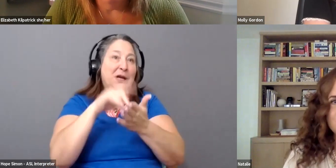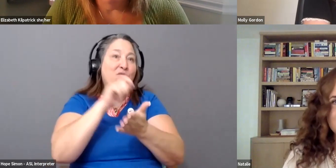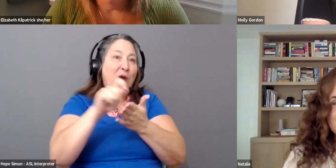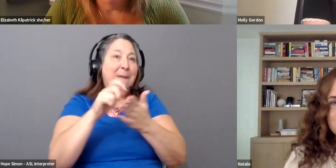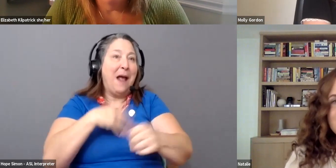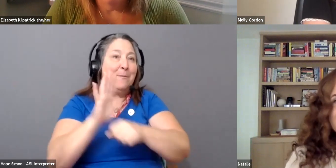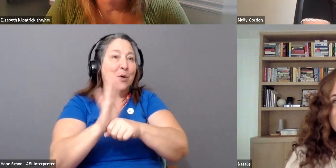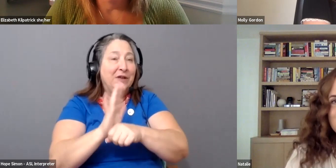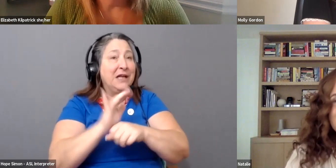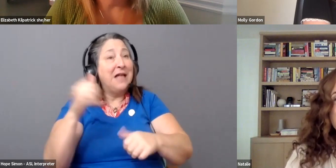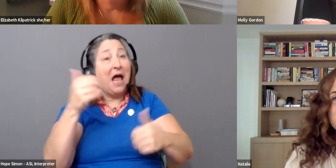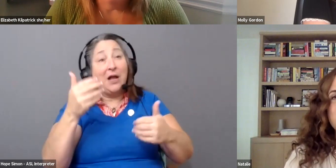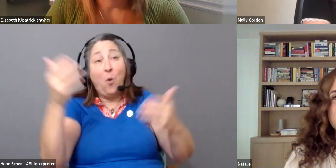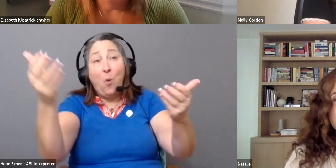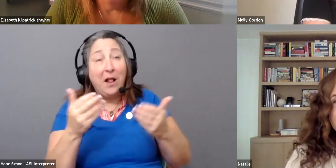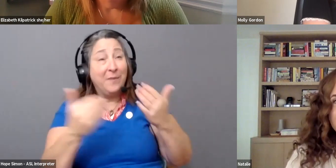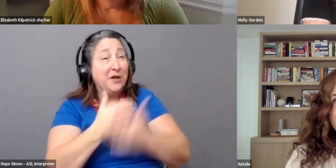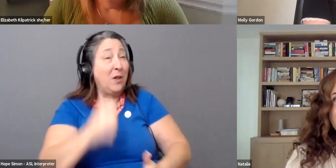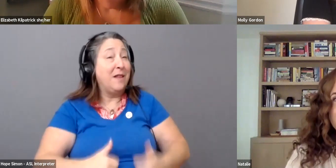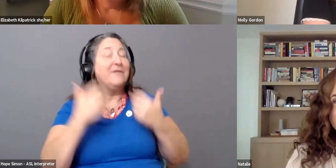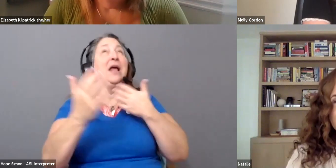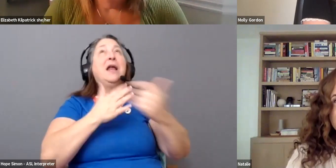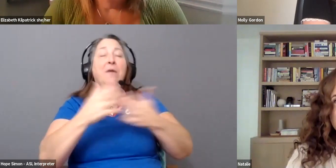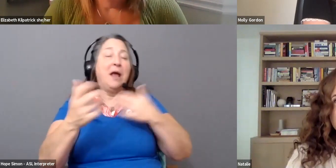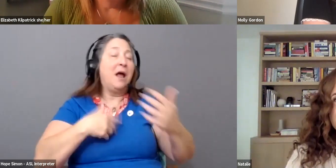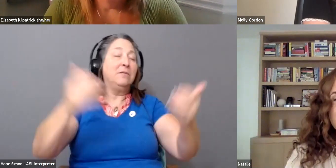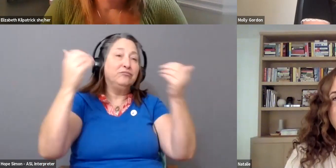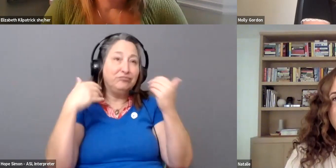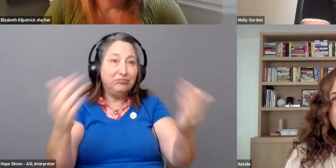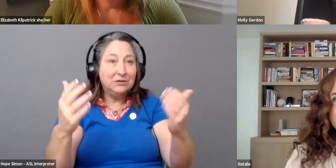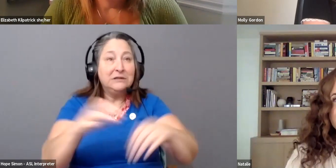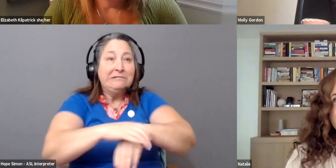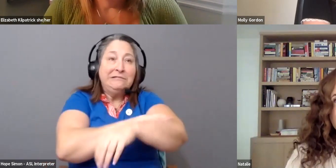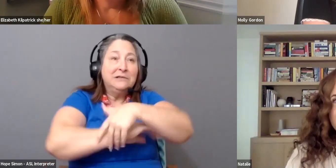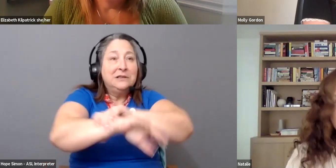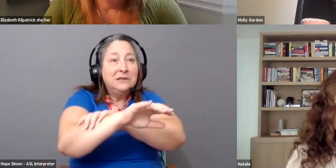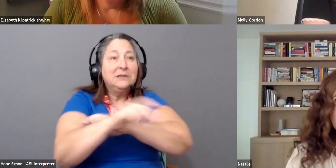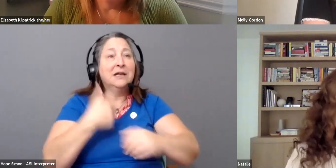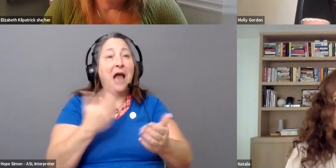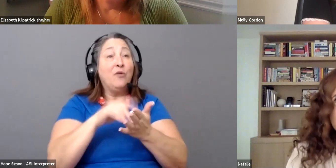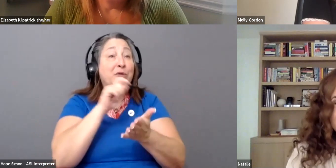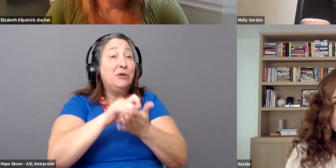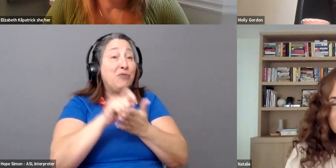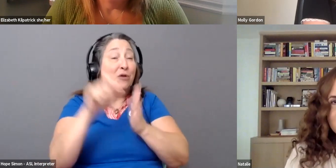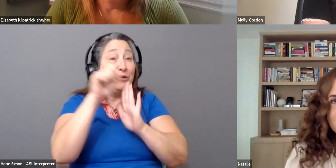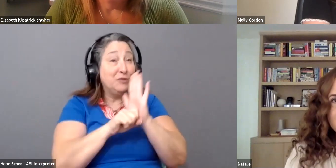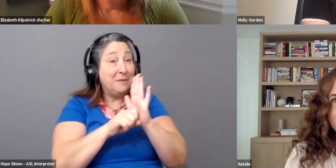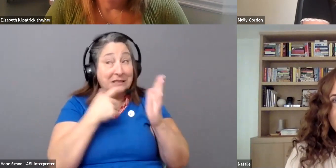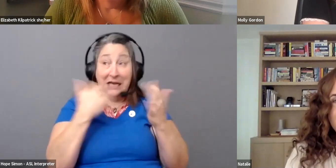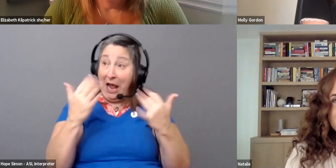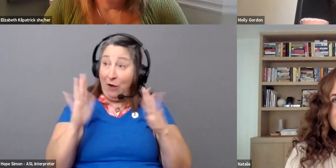of welcoming this new life in or whatever it was, but I dug in and I rewrote the script, and they were like, great, now let's go make this